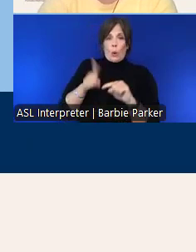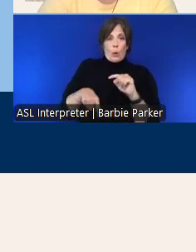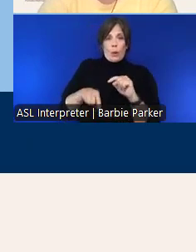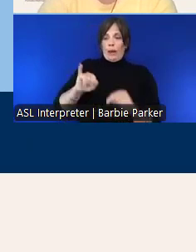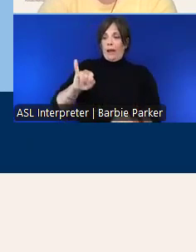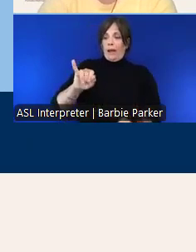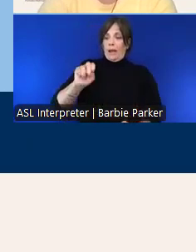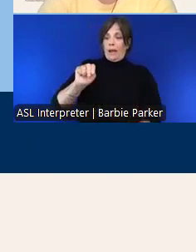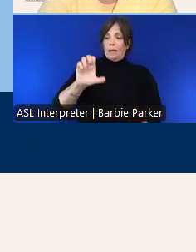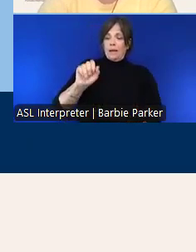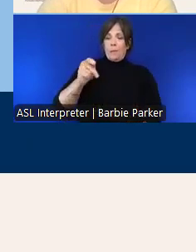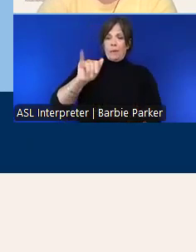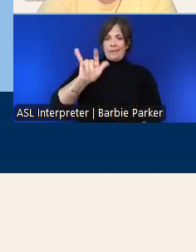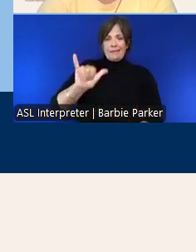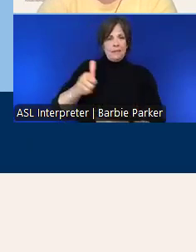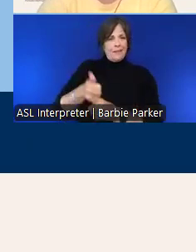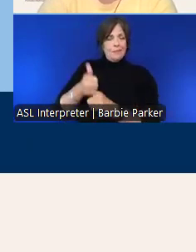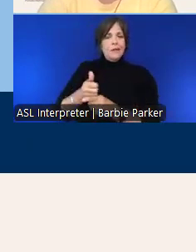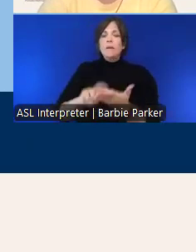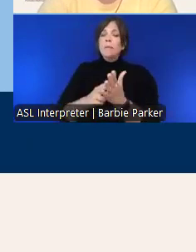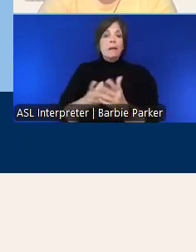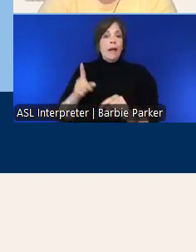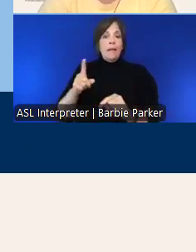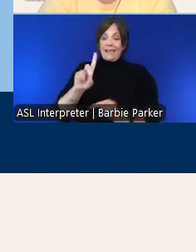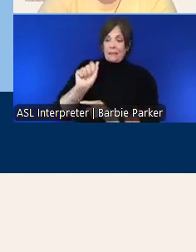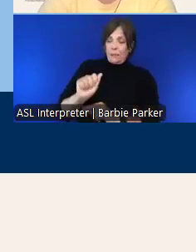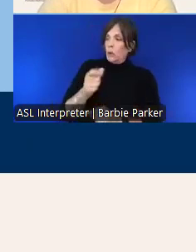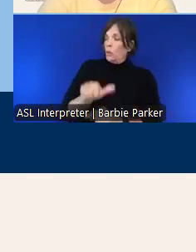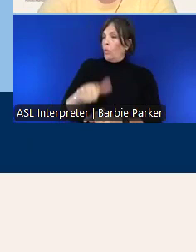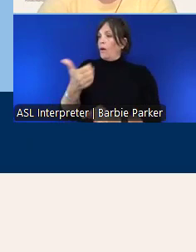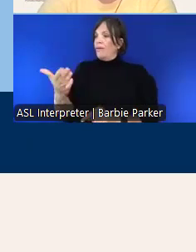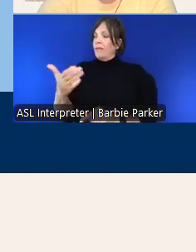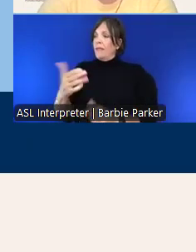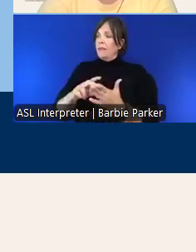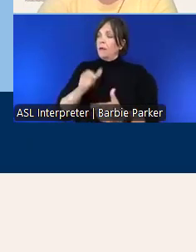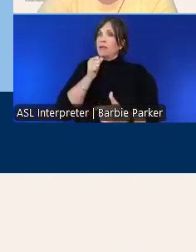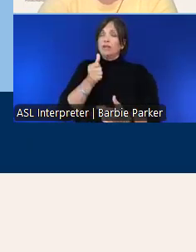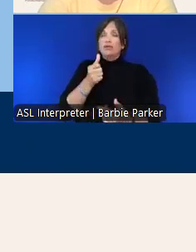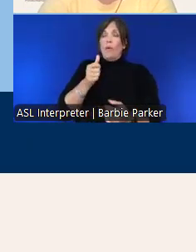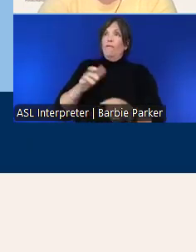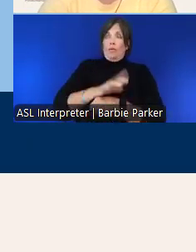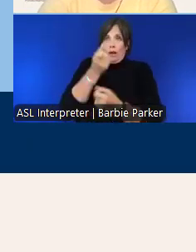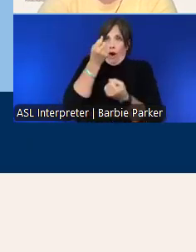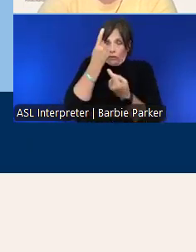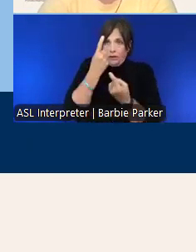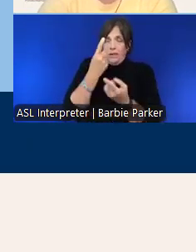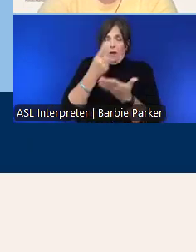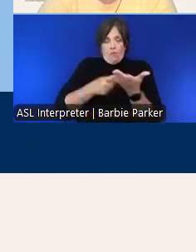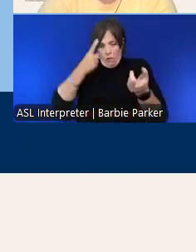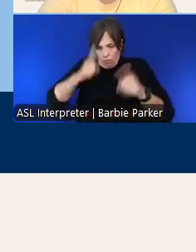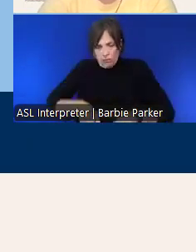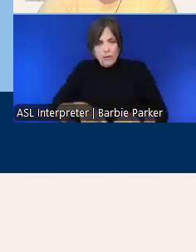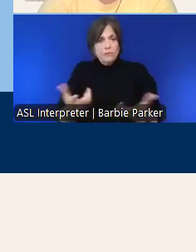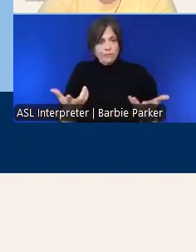disability that impacts their ability to fully understand what they were agreeing to or fully